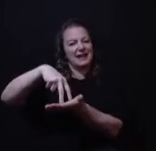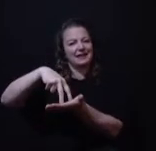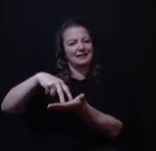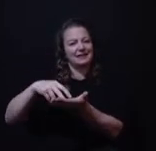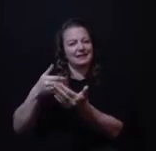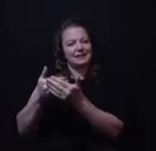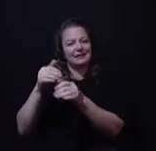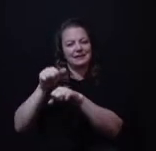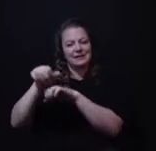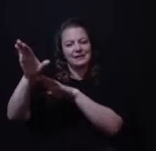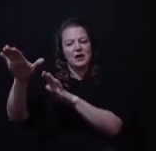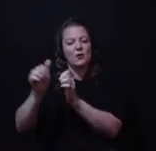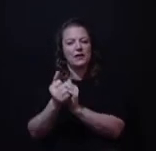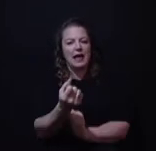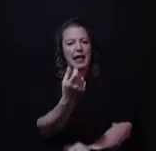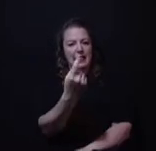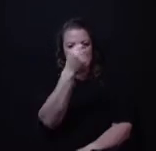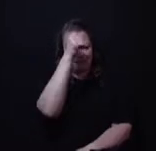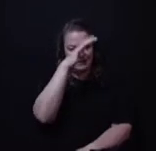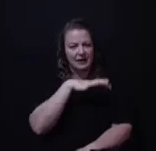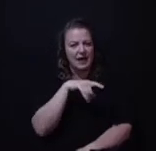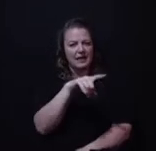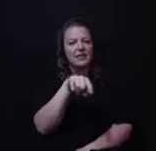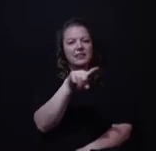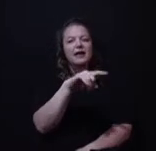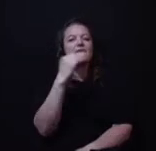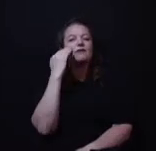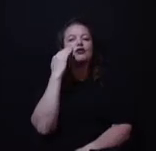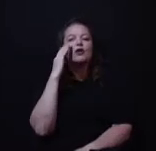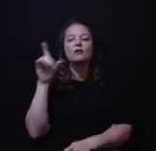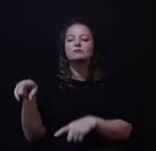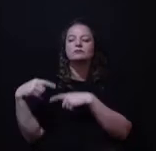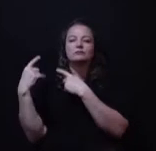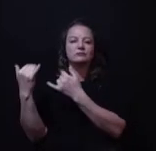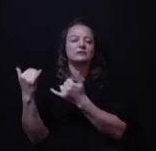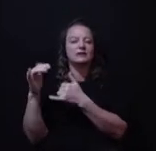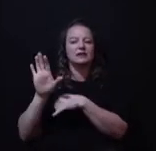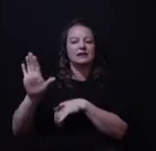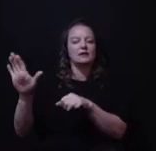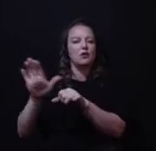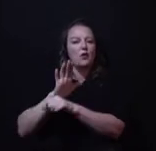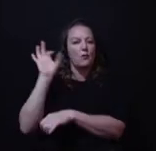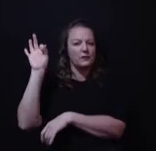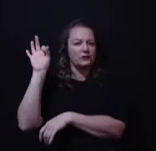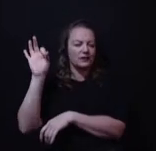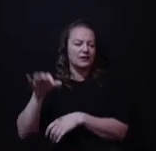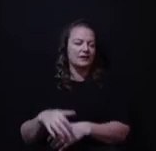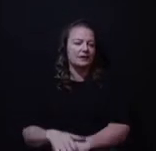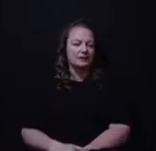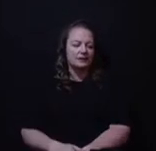with 11 guys who have known him every step of his ministerial life.